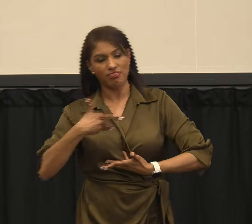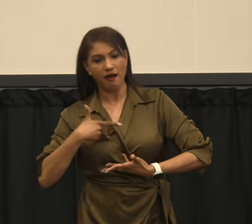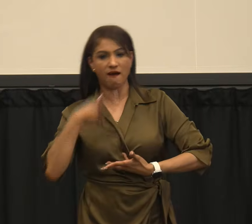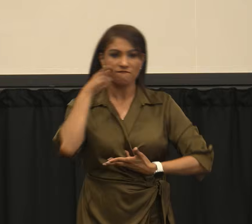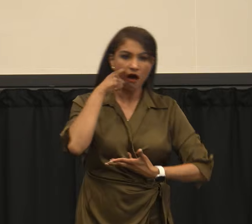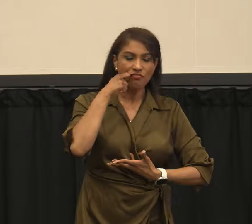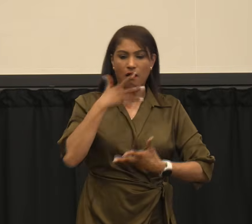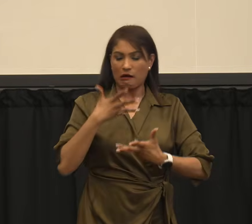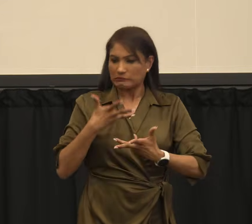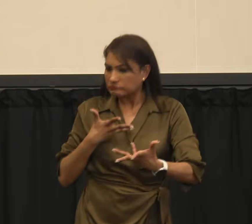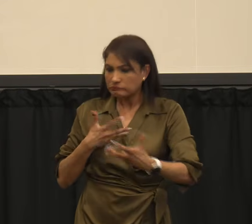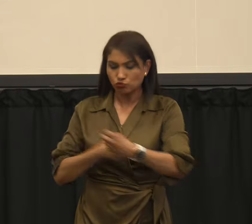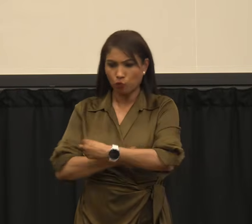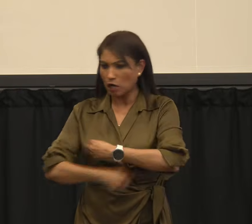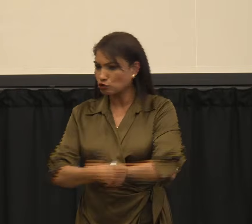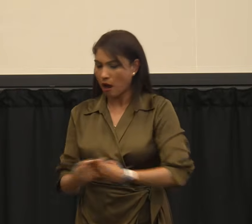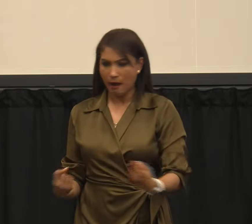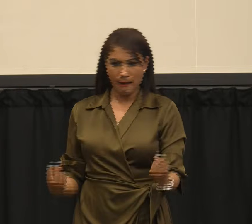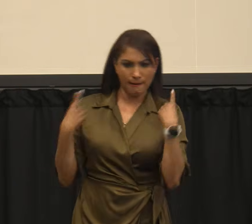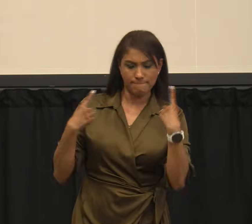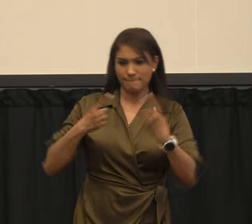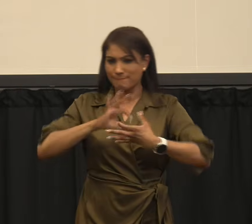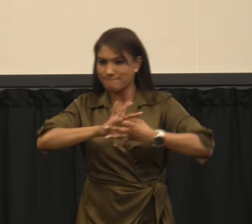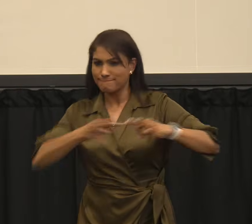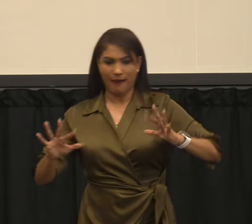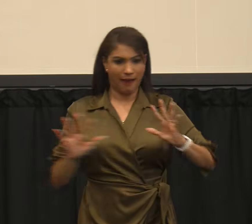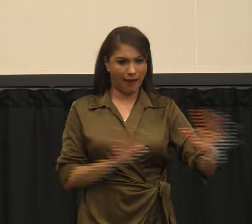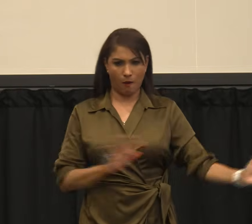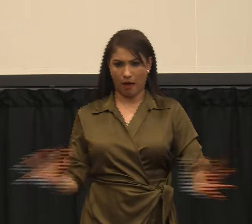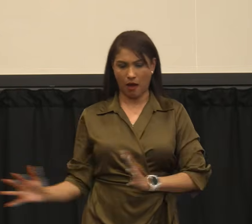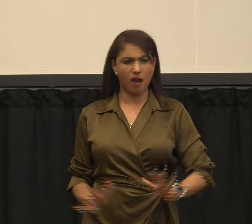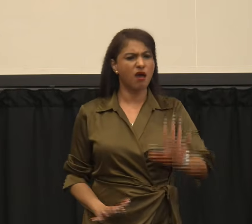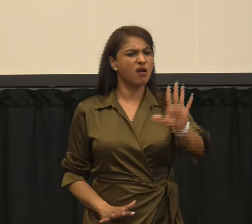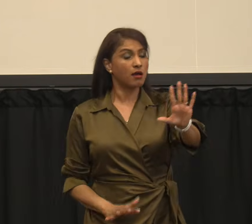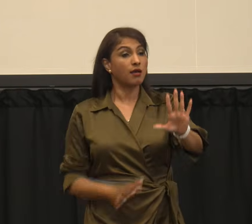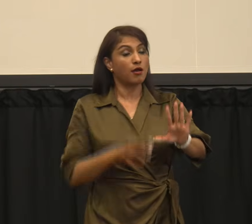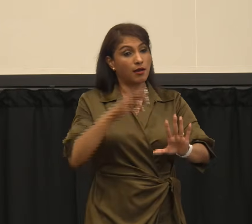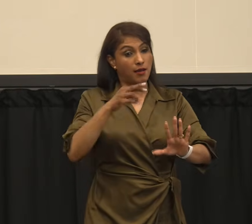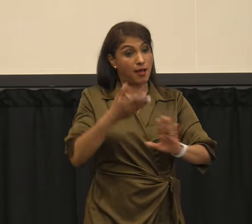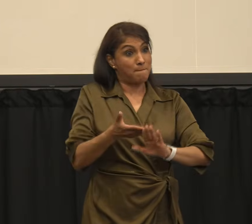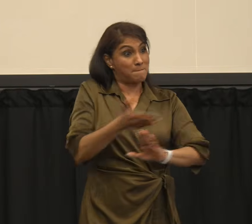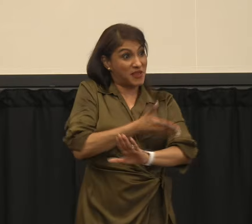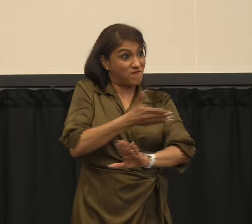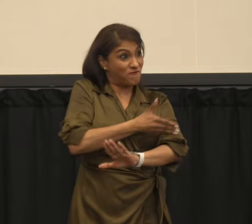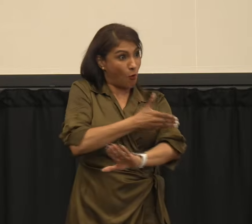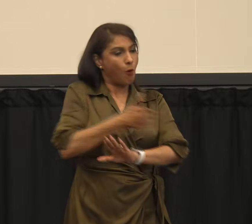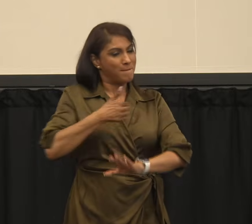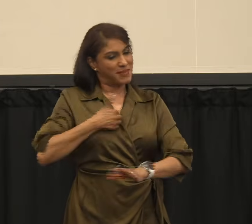they have in place. Then for parents, and in terms of SASL structure and teaching